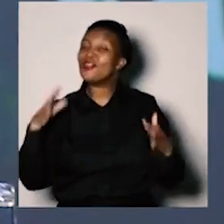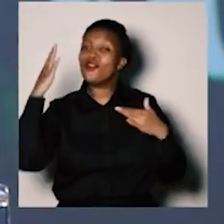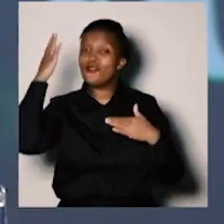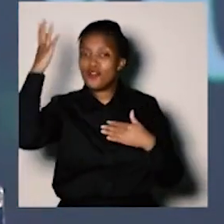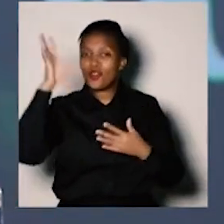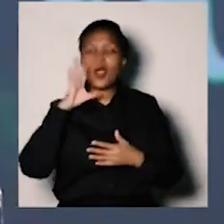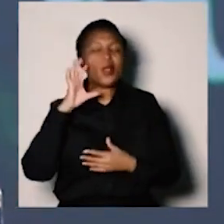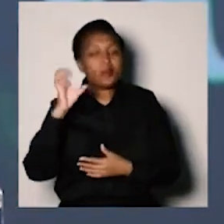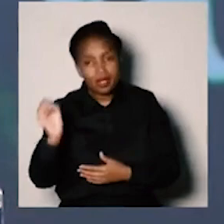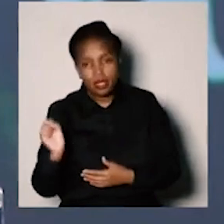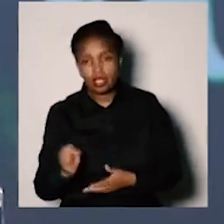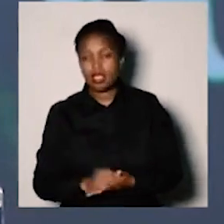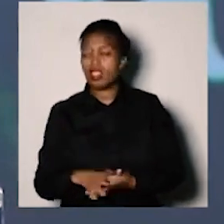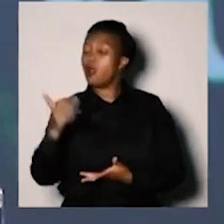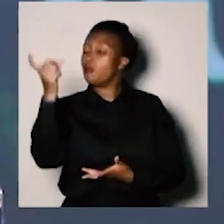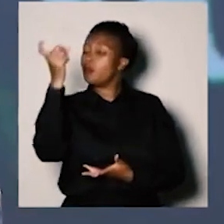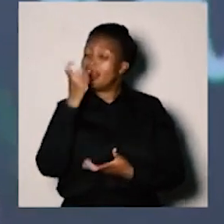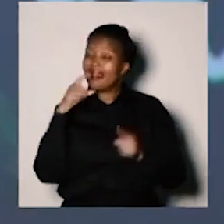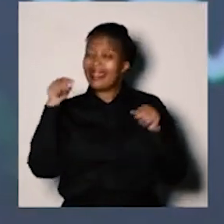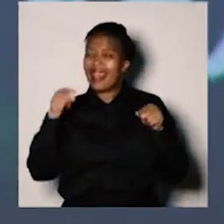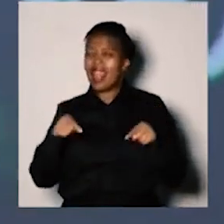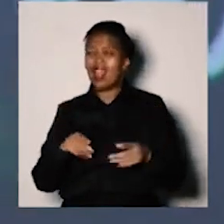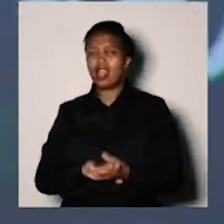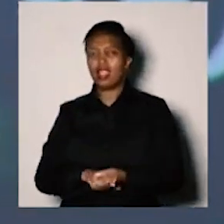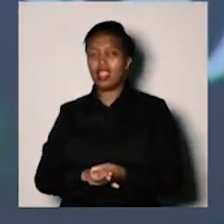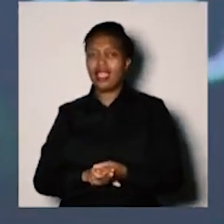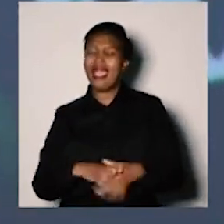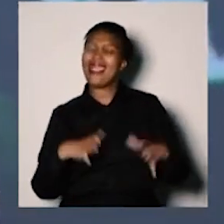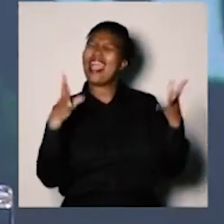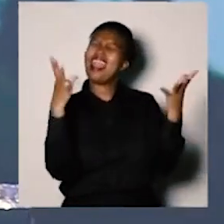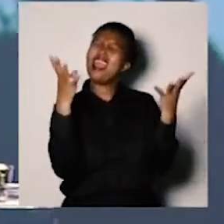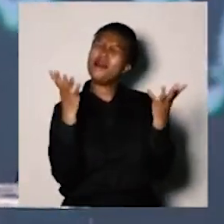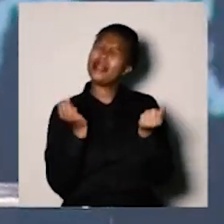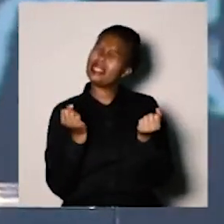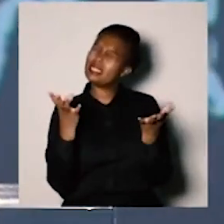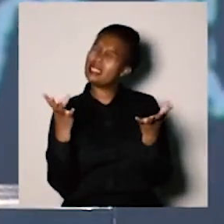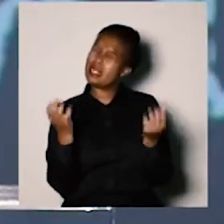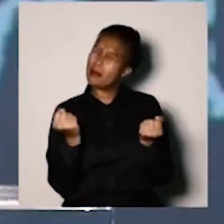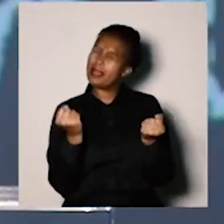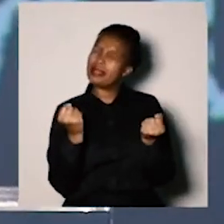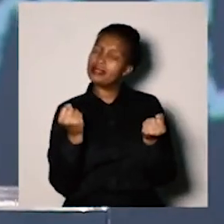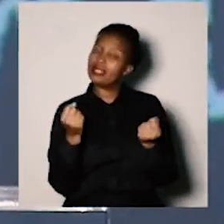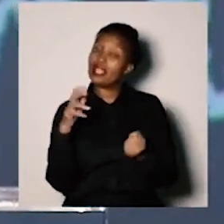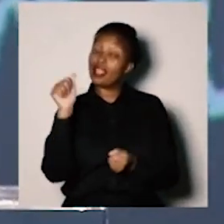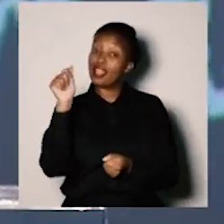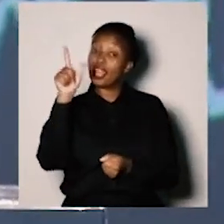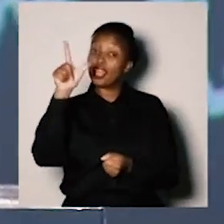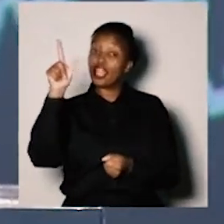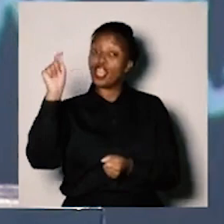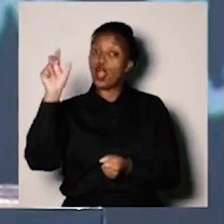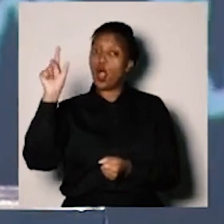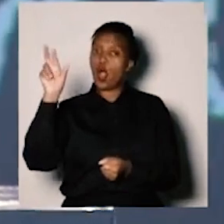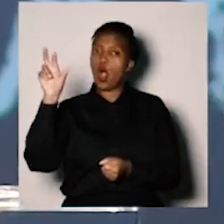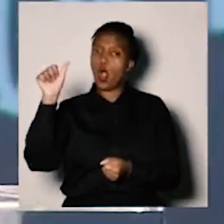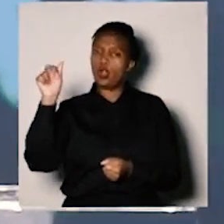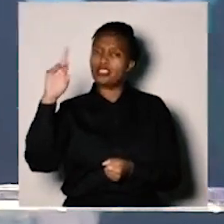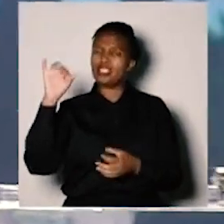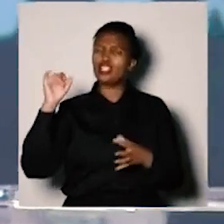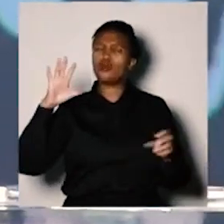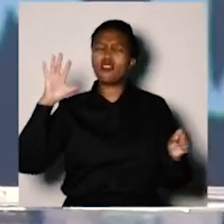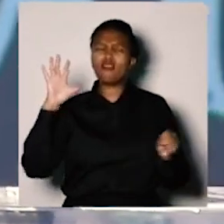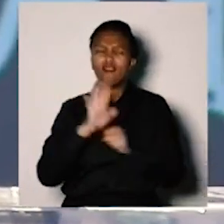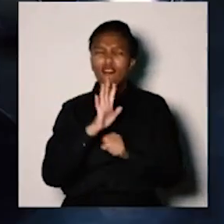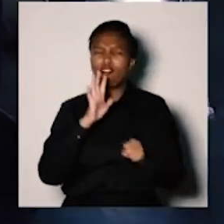today. And I'm looking forward to this altar being full even next week. But I want to ask you where you